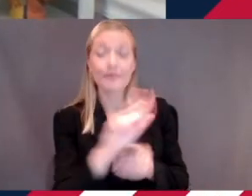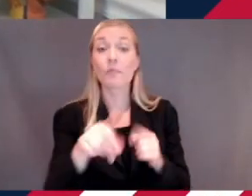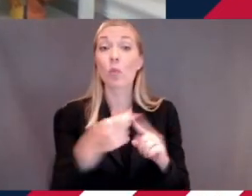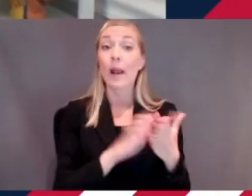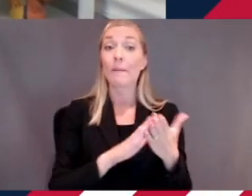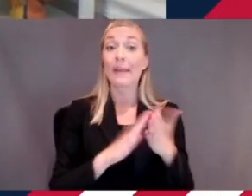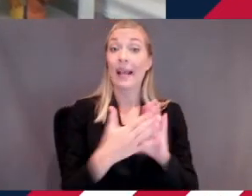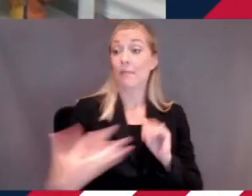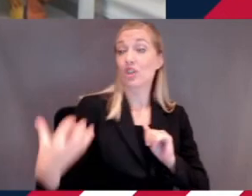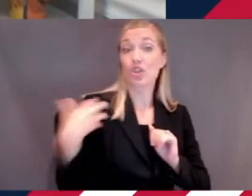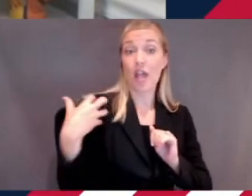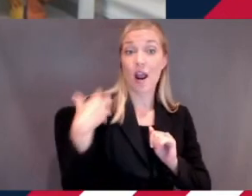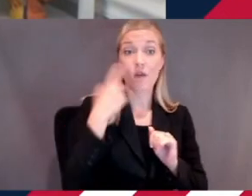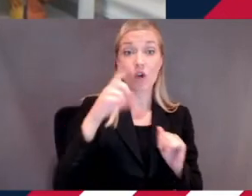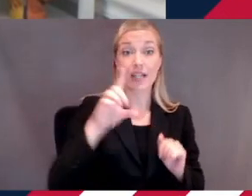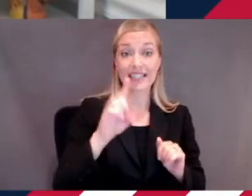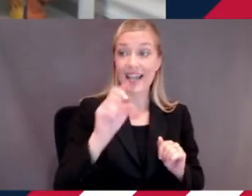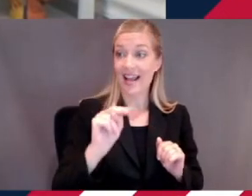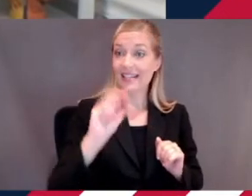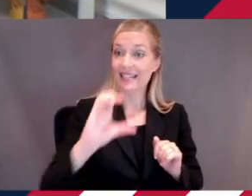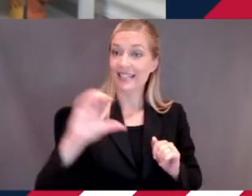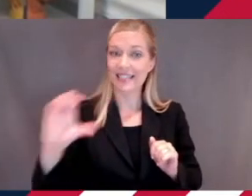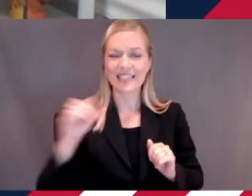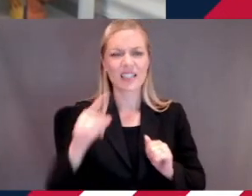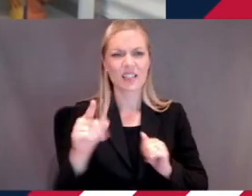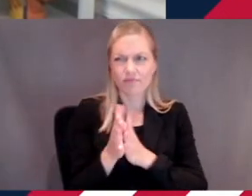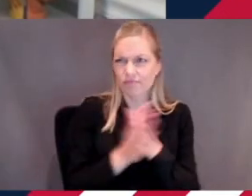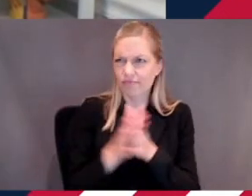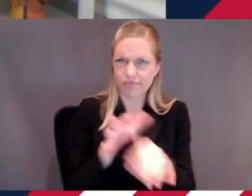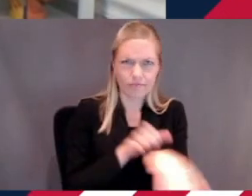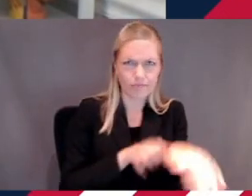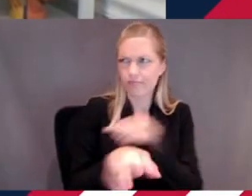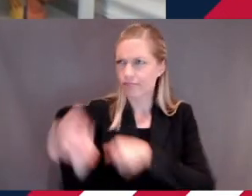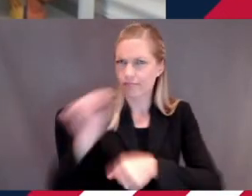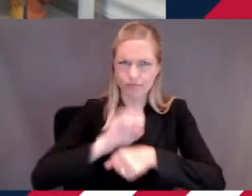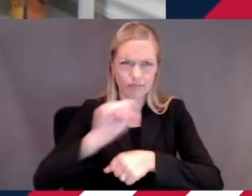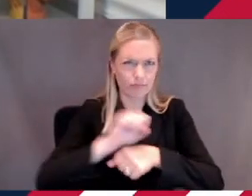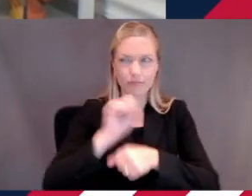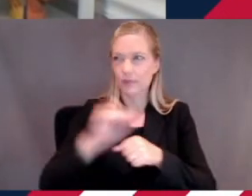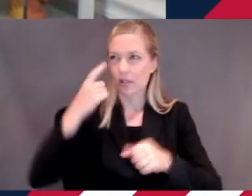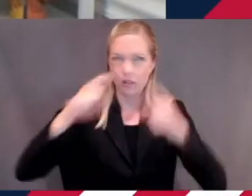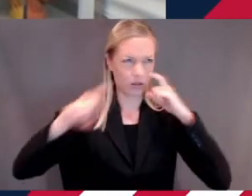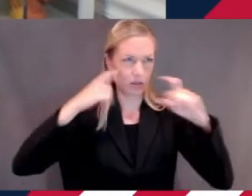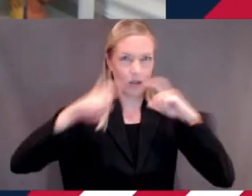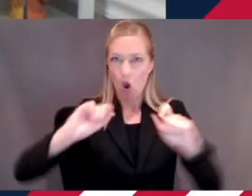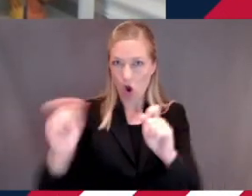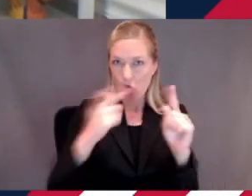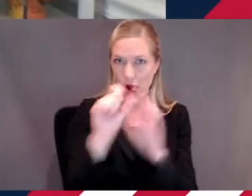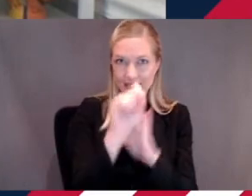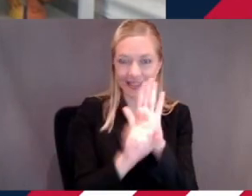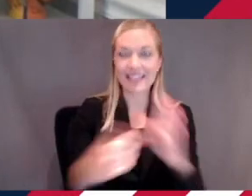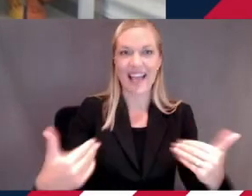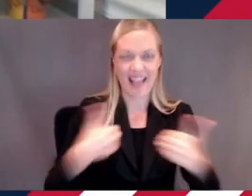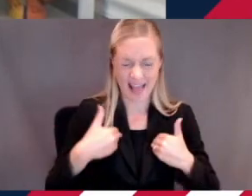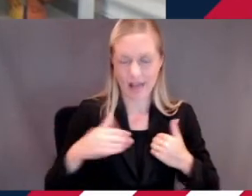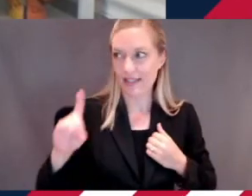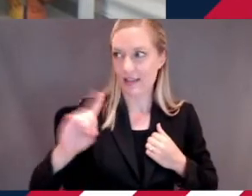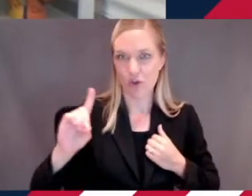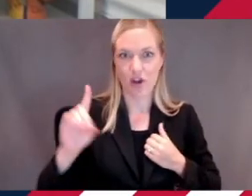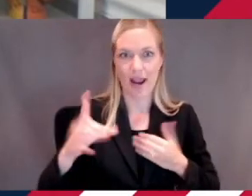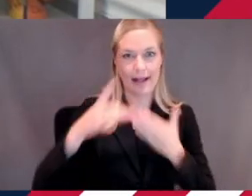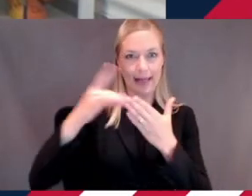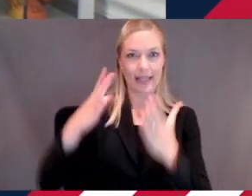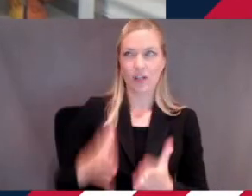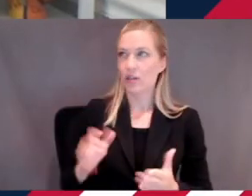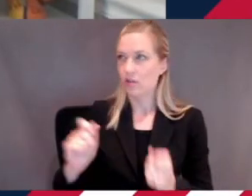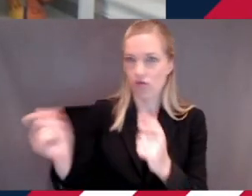rebuilding the party and making sure Democrats were playing in all states and electing Democrats at all levels. And he, along with his